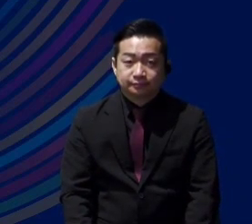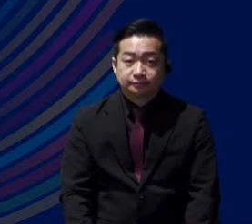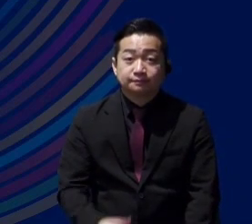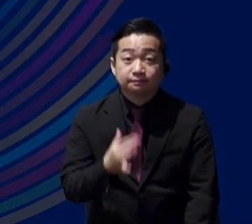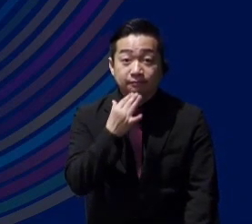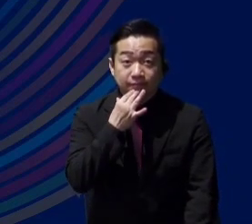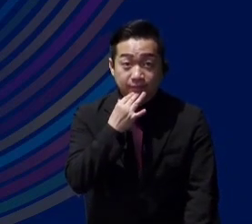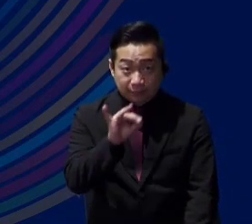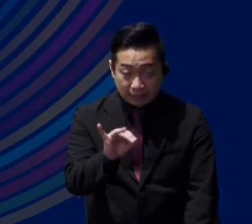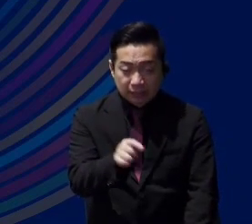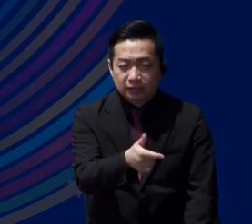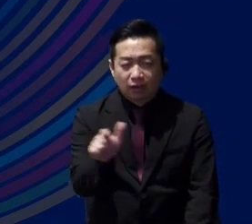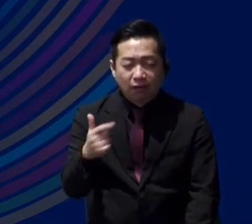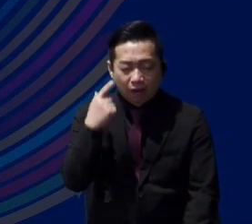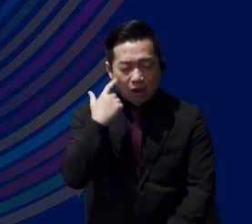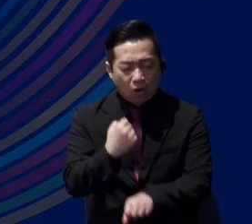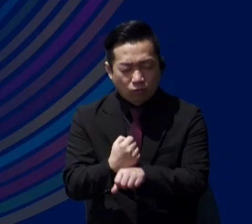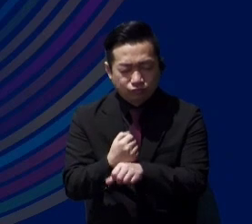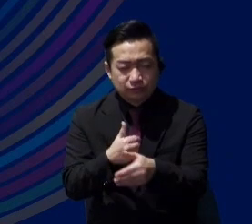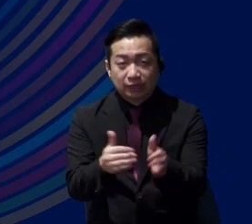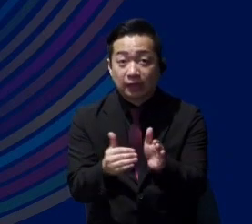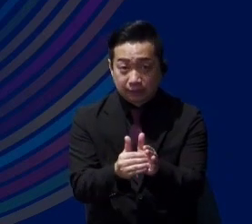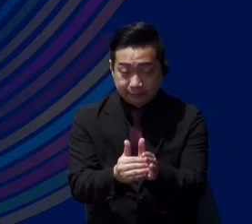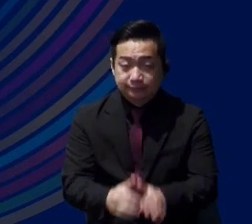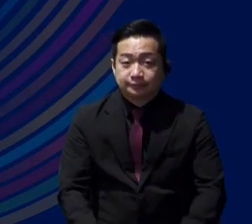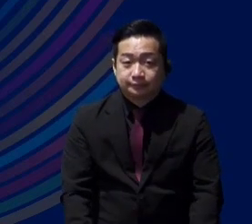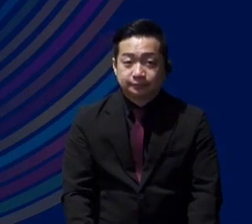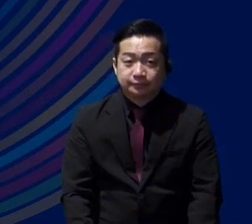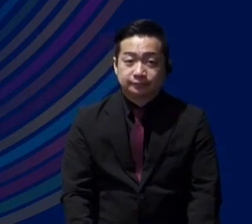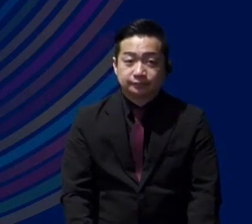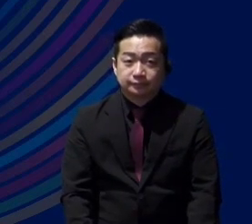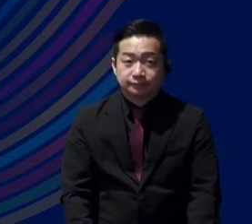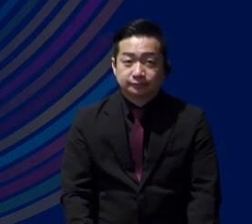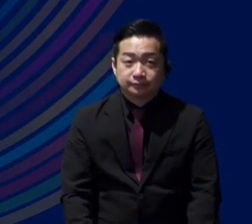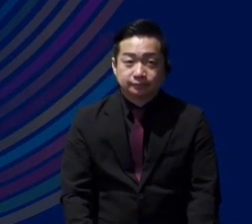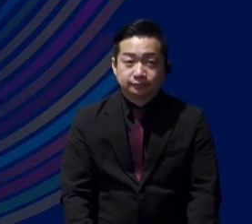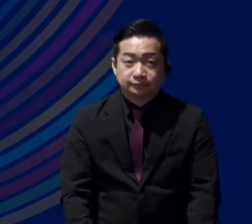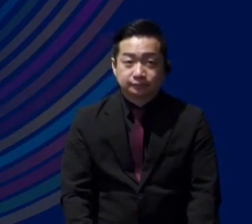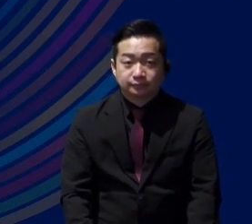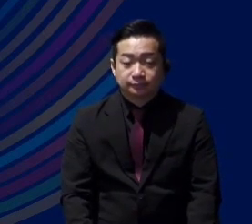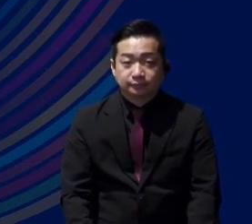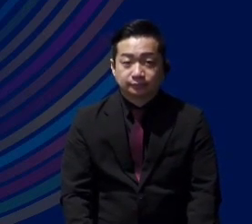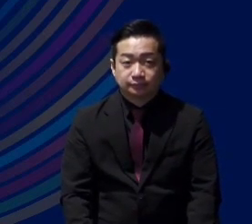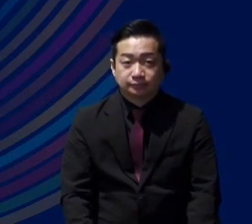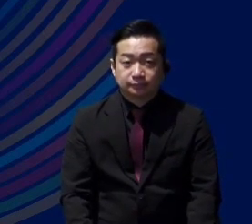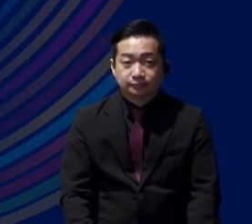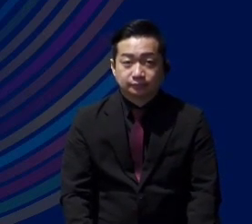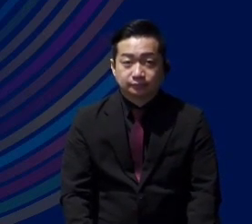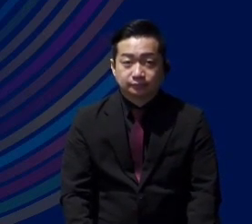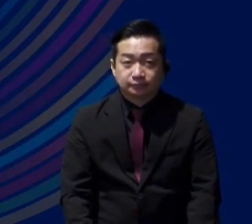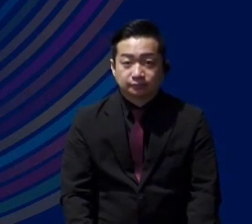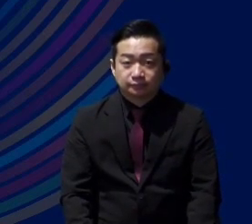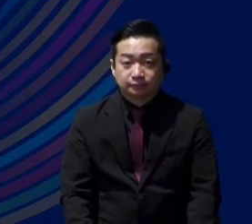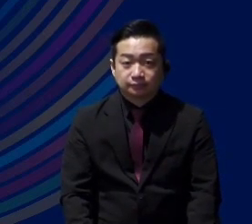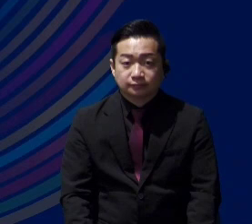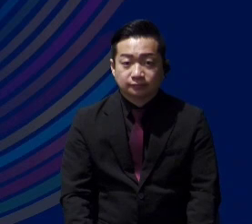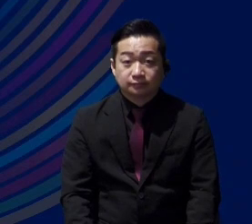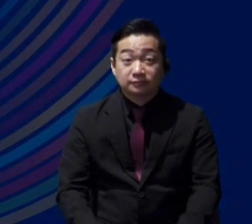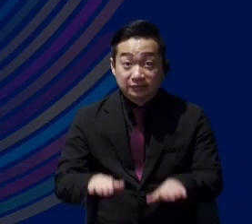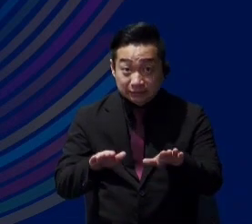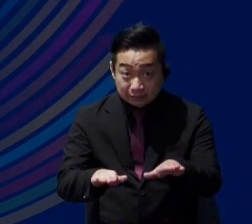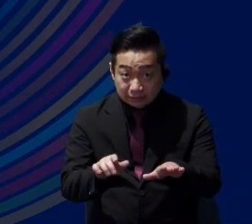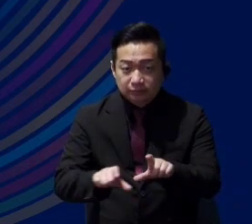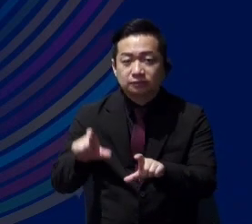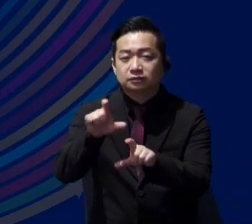our institute with more than 10,000, 11,000 collaborators in the many parts of the